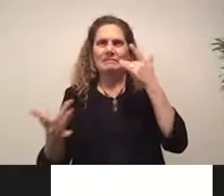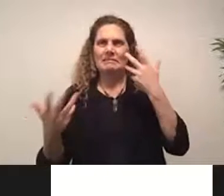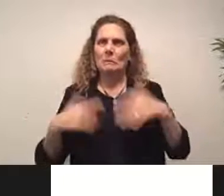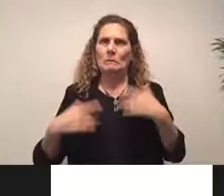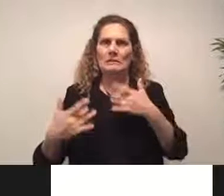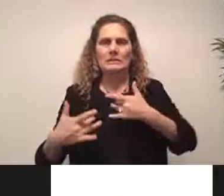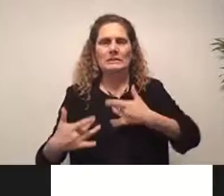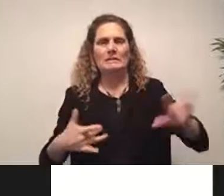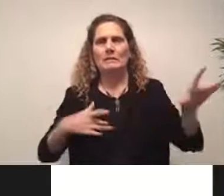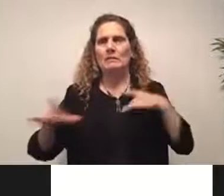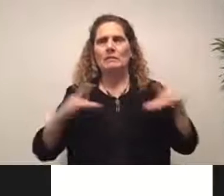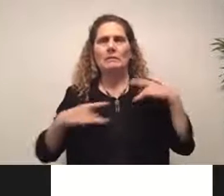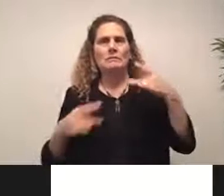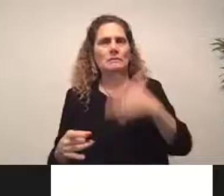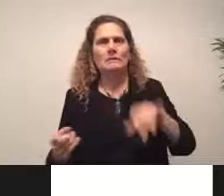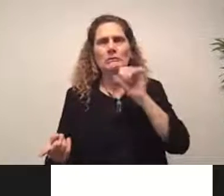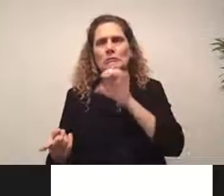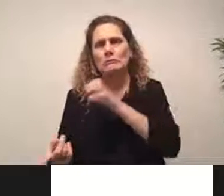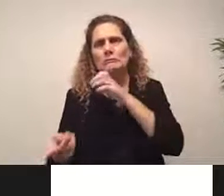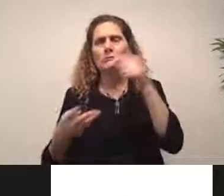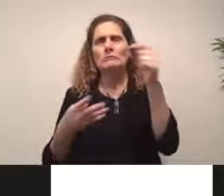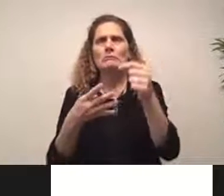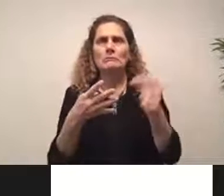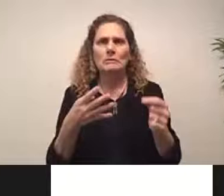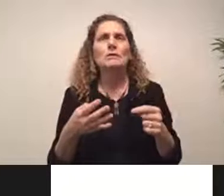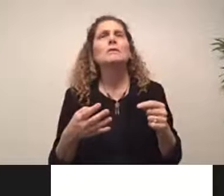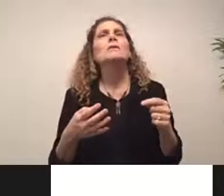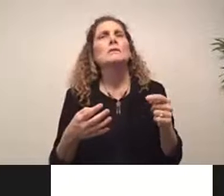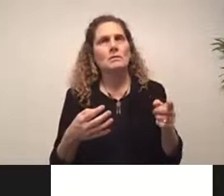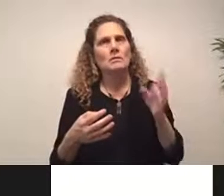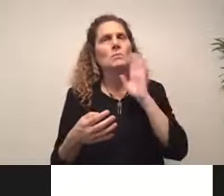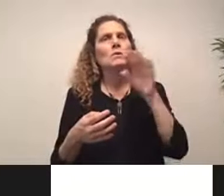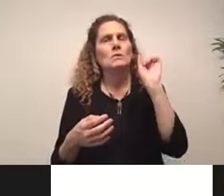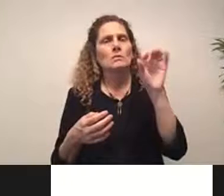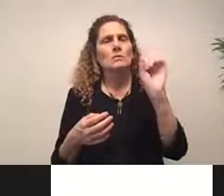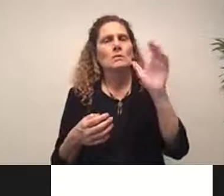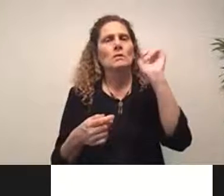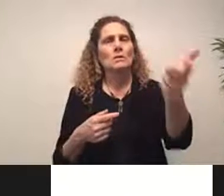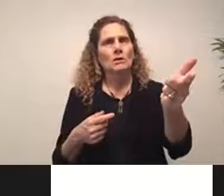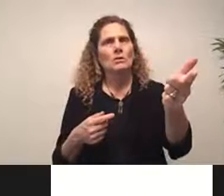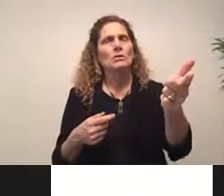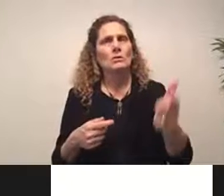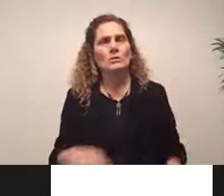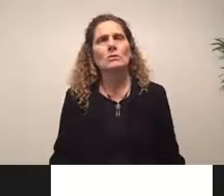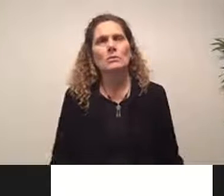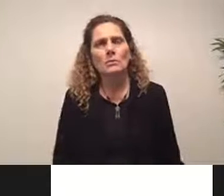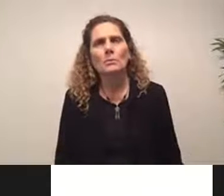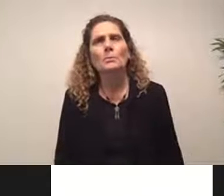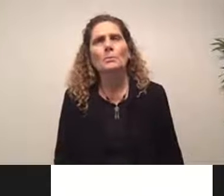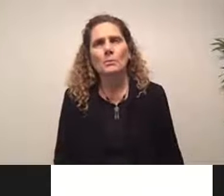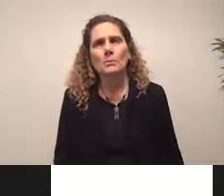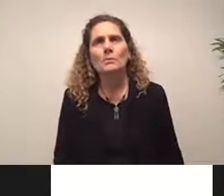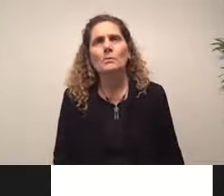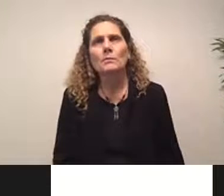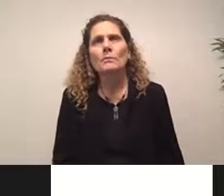in the near future. And as for the timing of each of these groups, it's hard to say definitively.